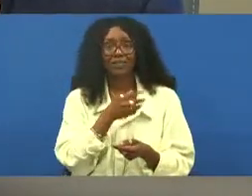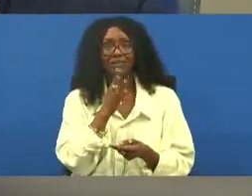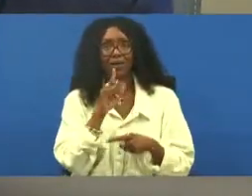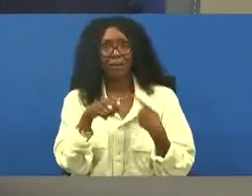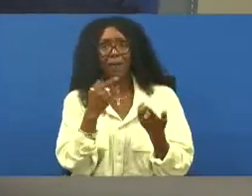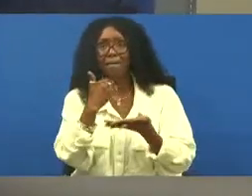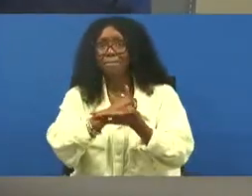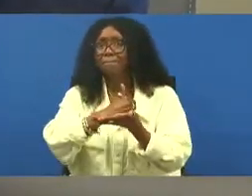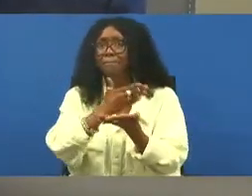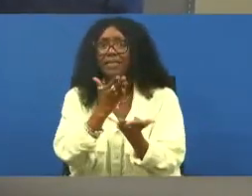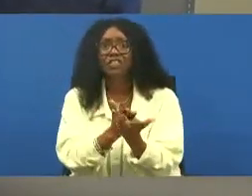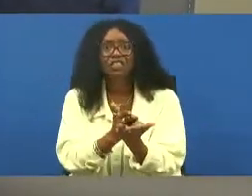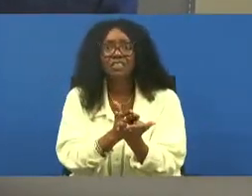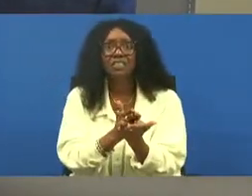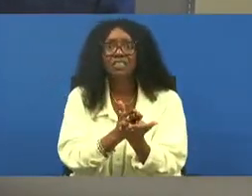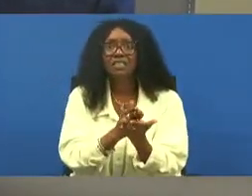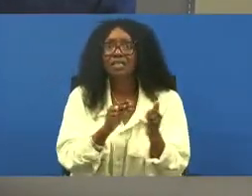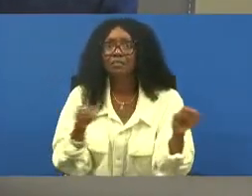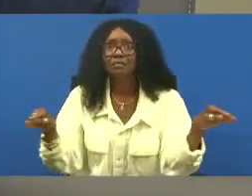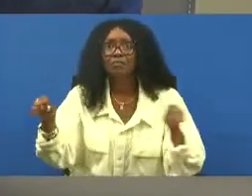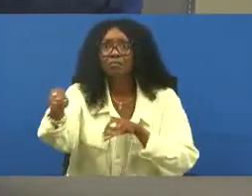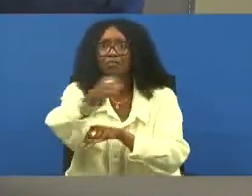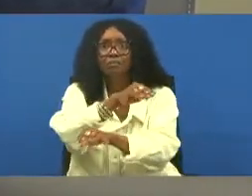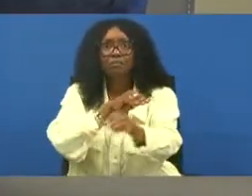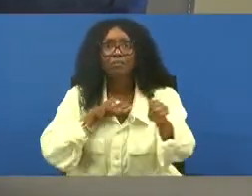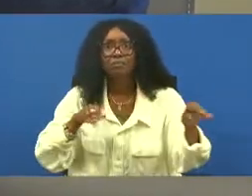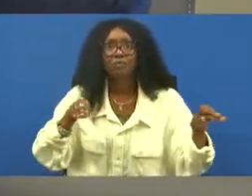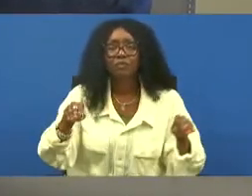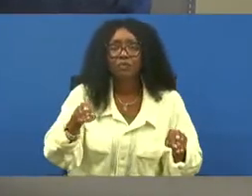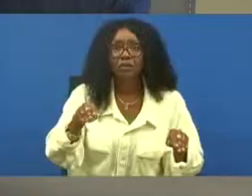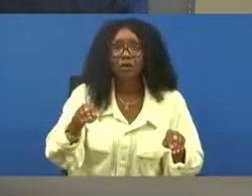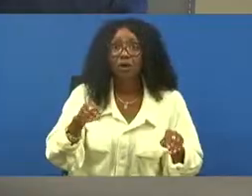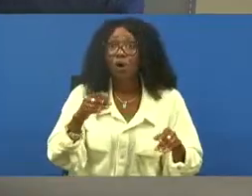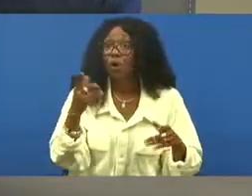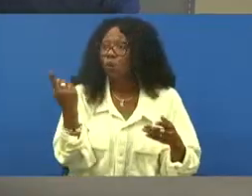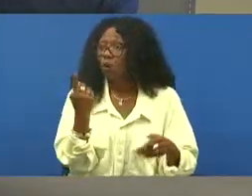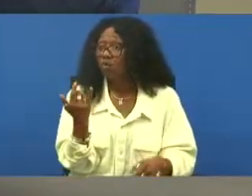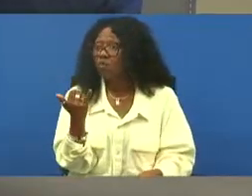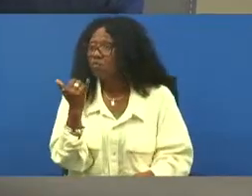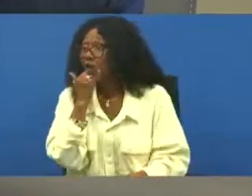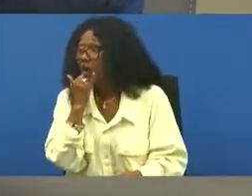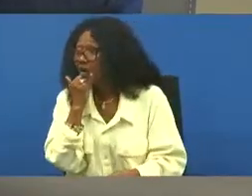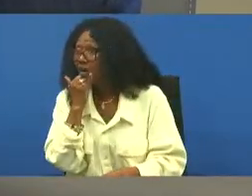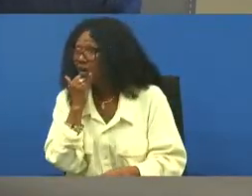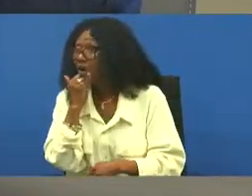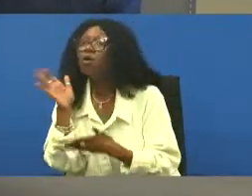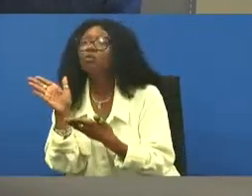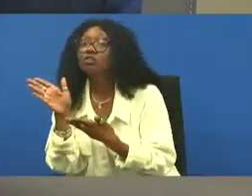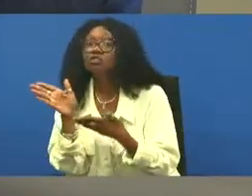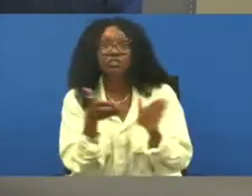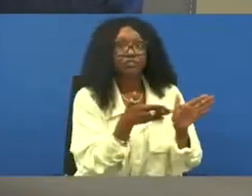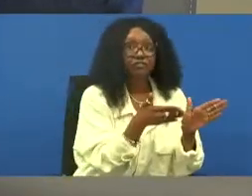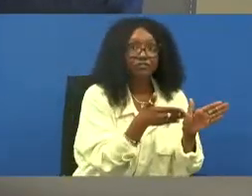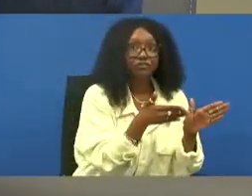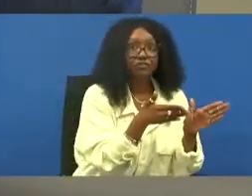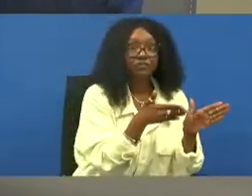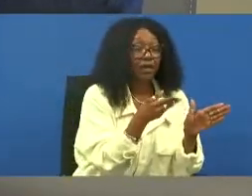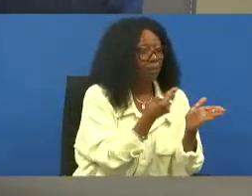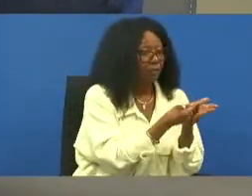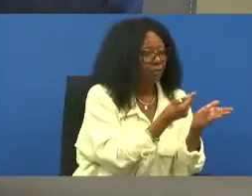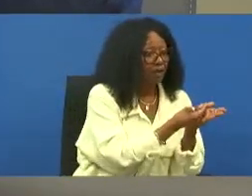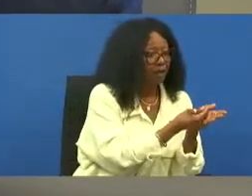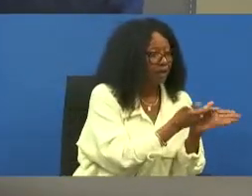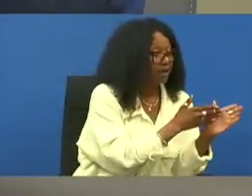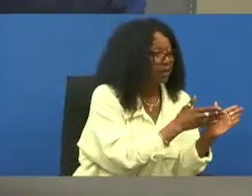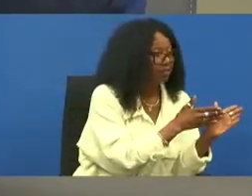the budget moves around. That's why we have mid-year budget supplements. When stuff is wrong, we shift it. So it's one pot of money that